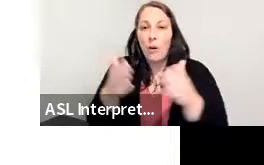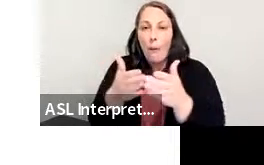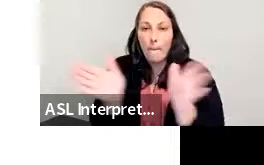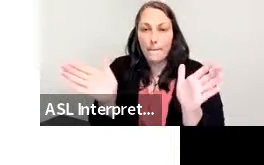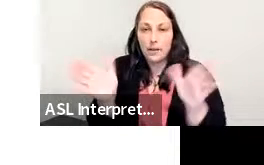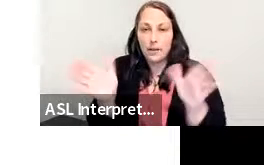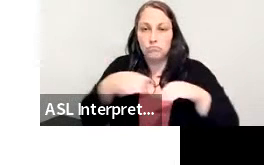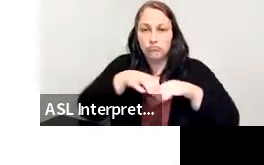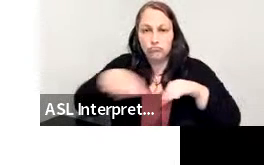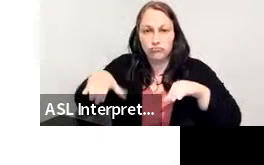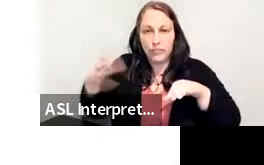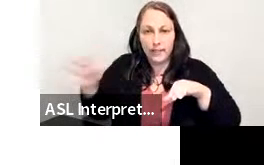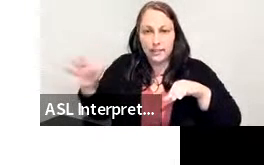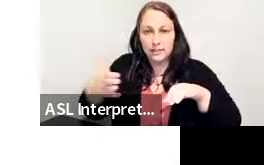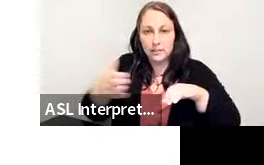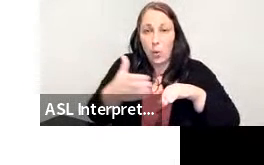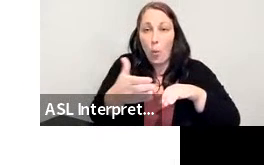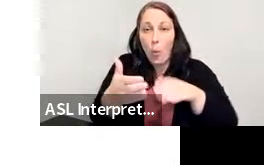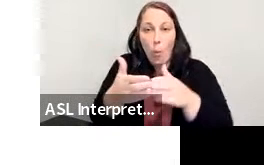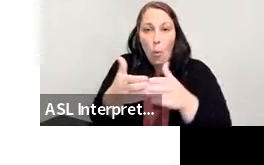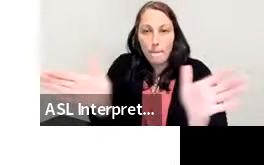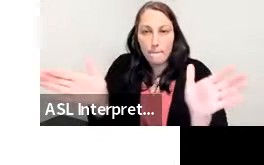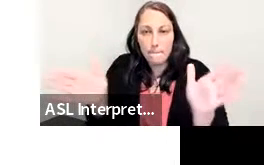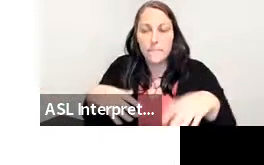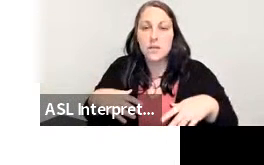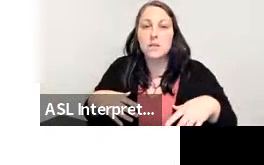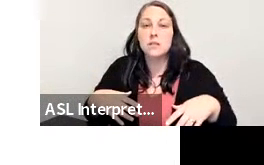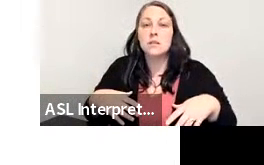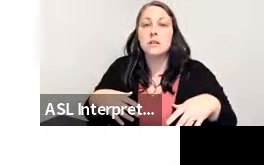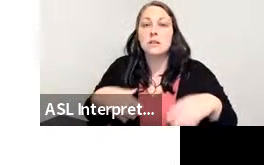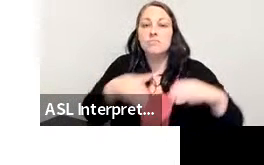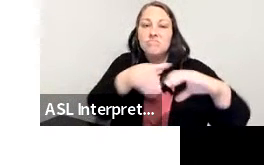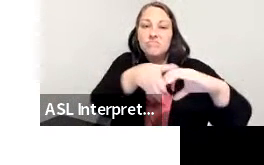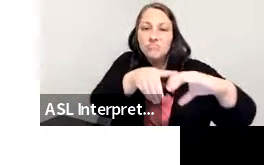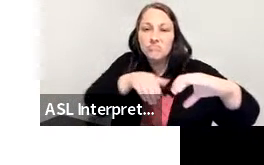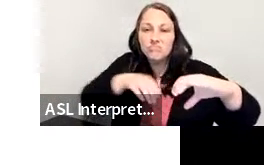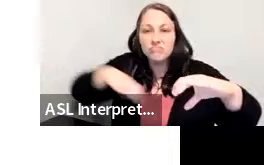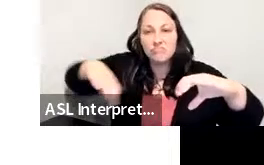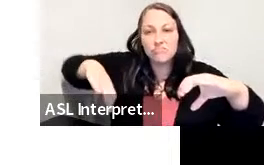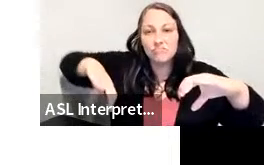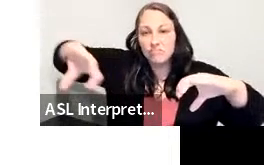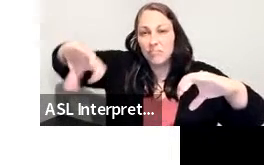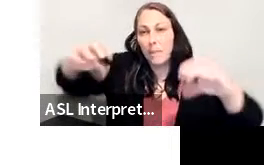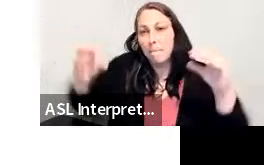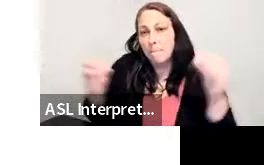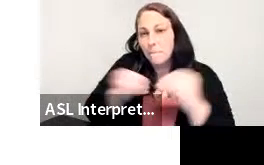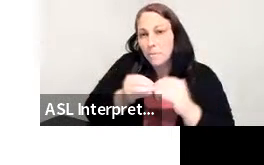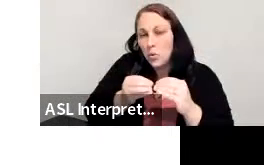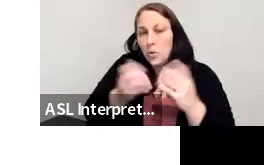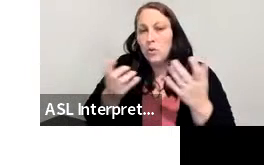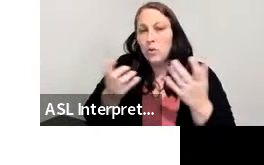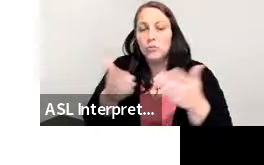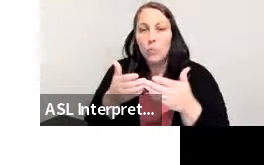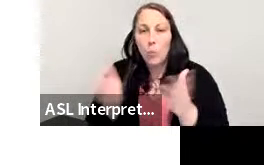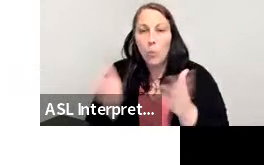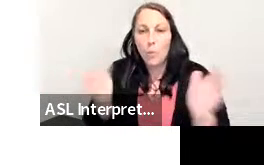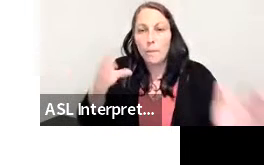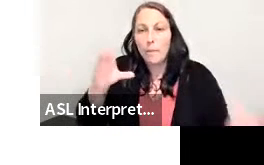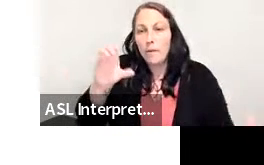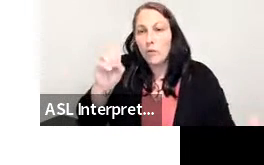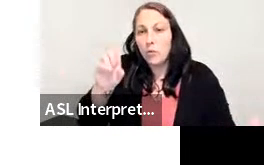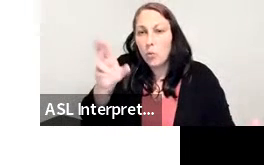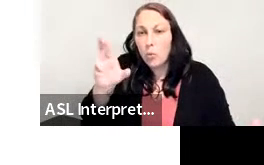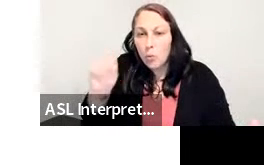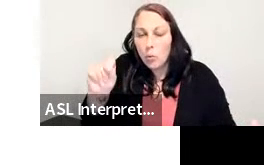central bar, and we've sort of expanded these courts and open areas on the west and east to allow